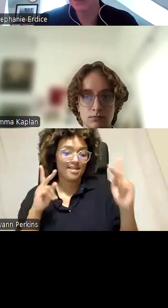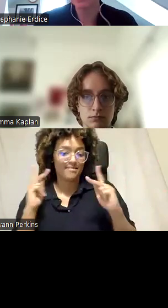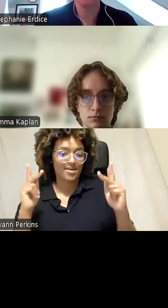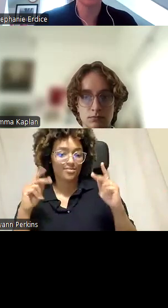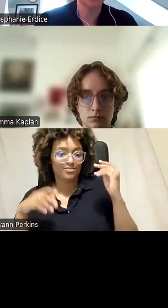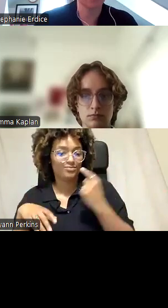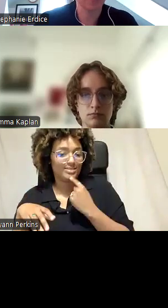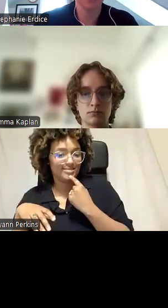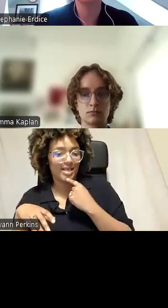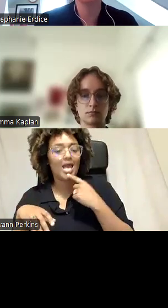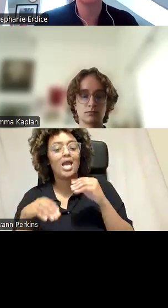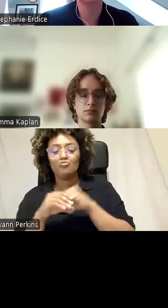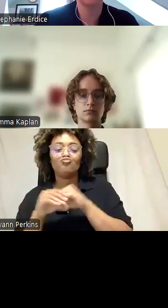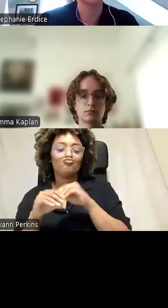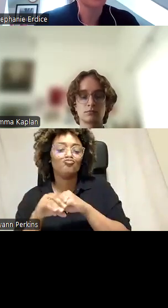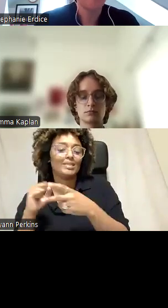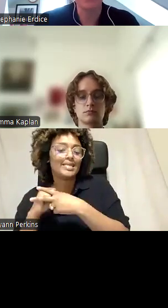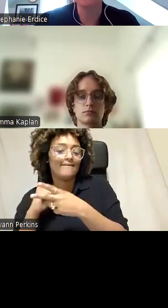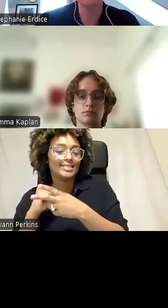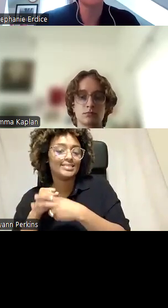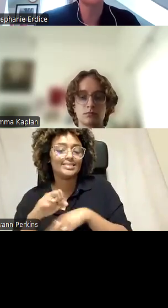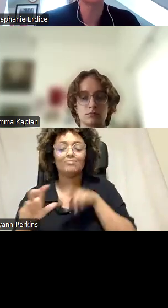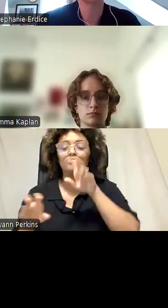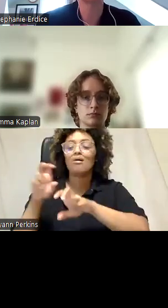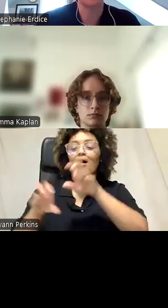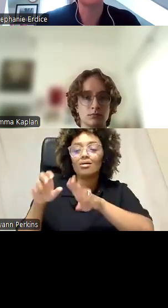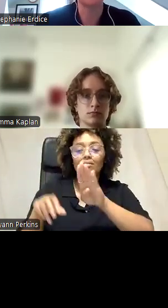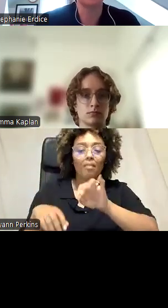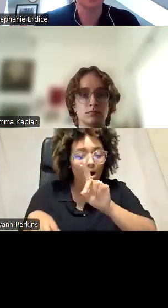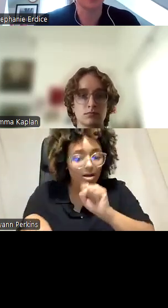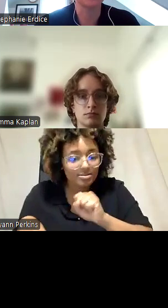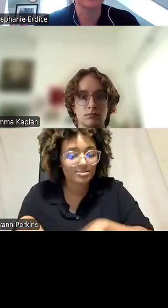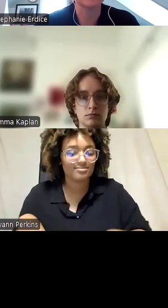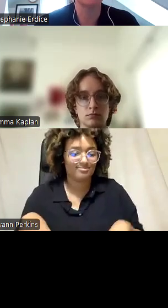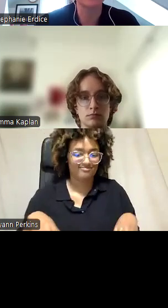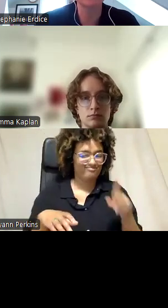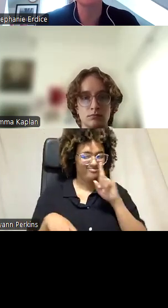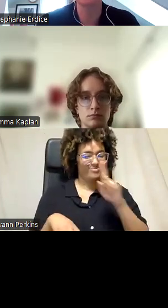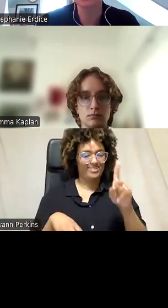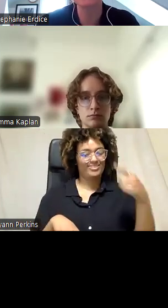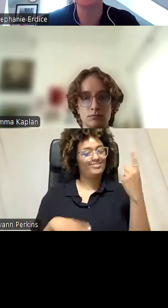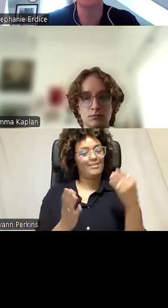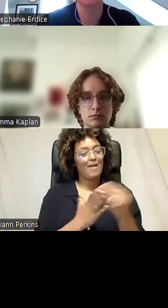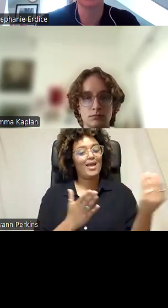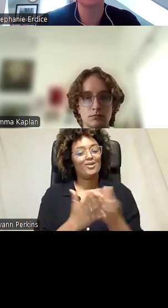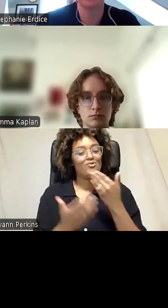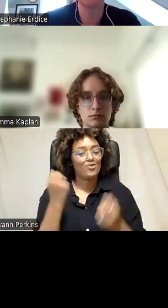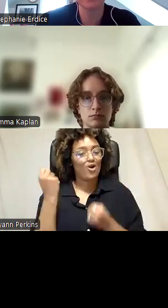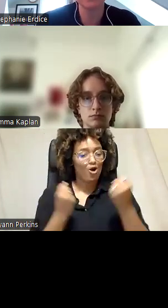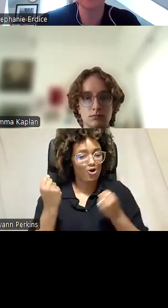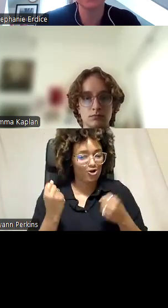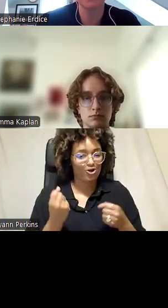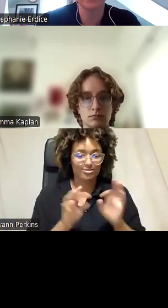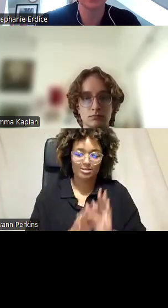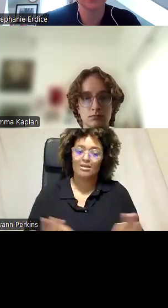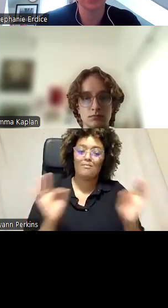want to put it in savings, they want to put it in stocks and bonds. But I love the idea of just buying a new car, using it to buy something that's really important to you and